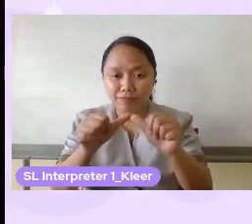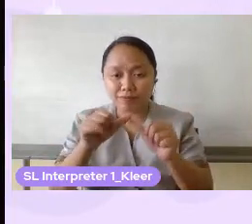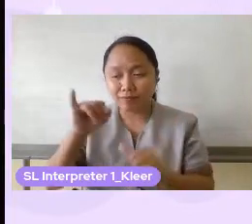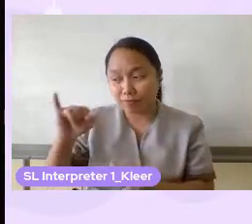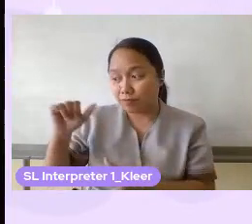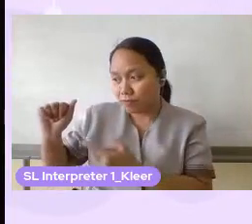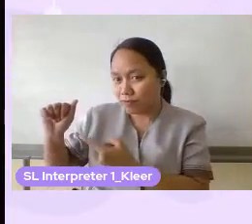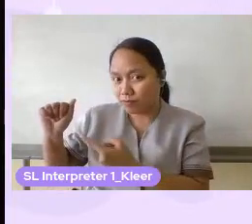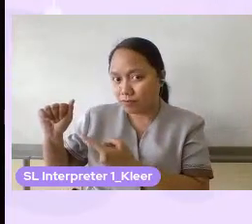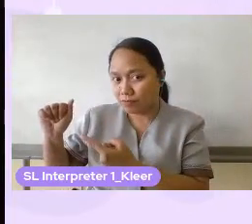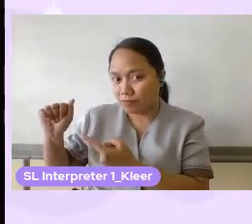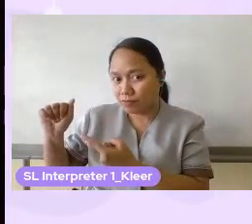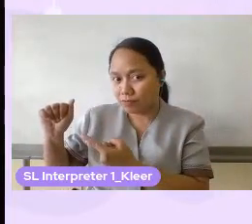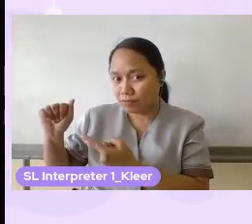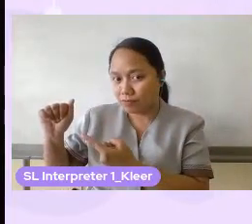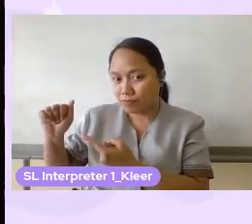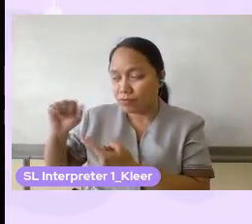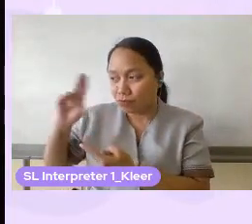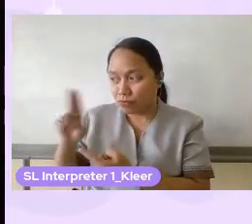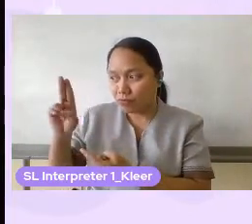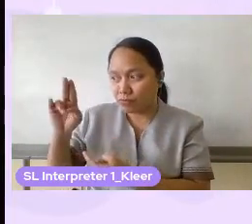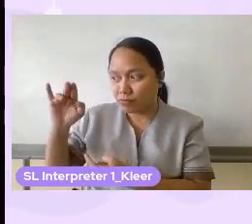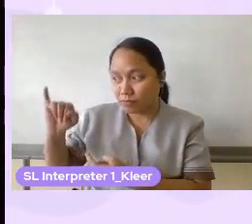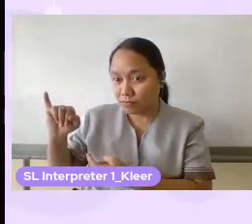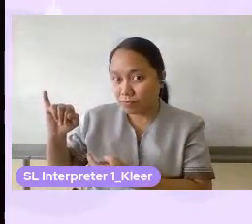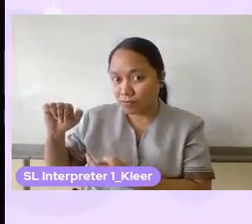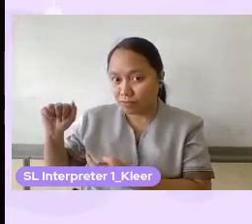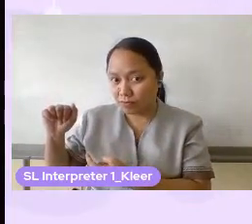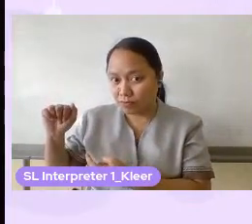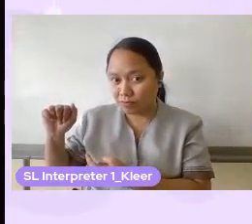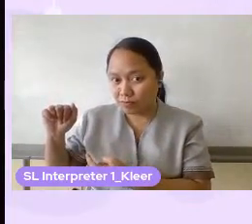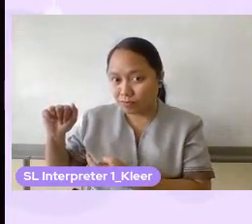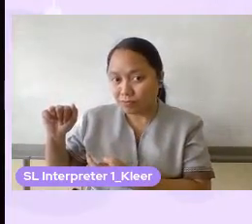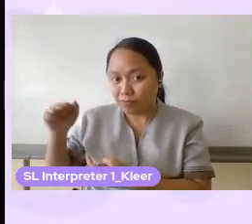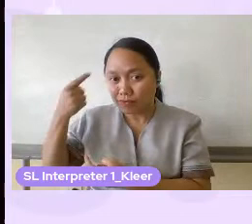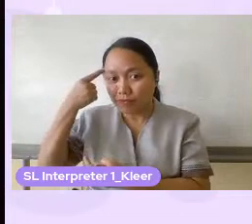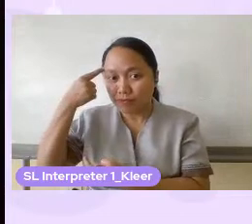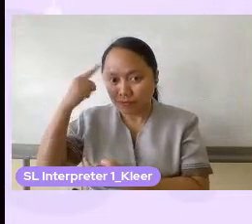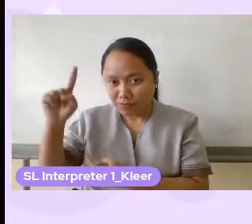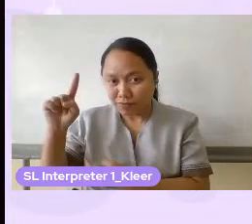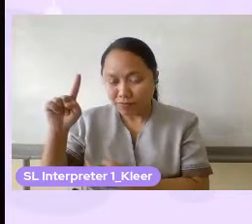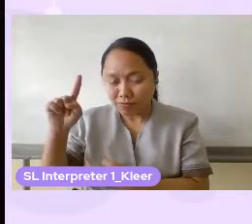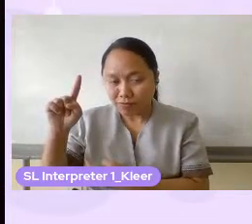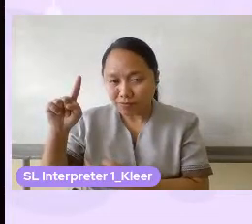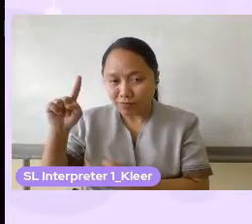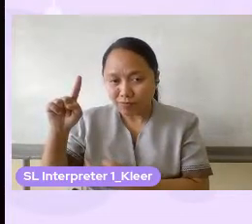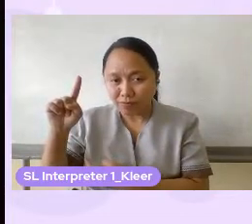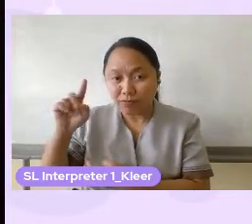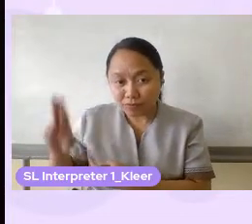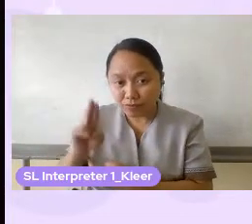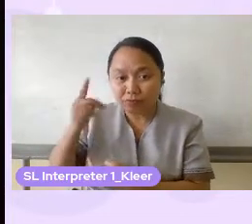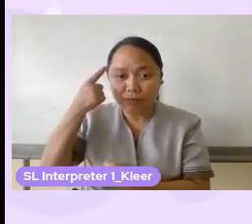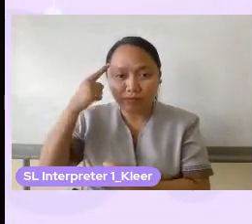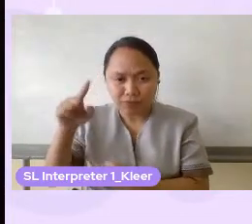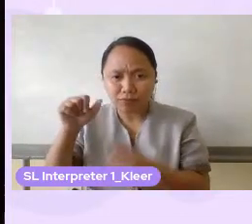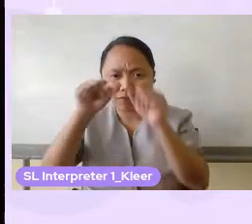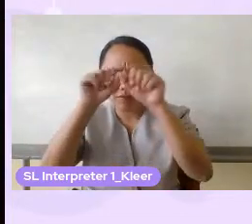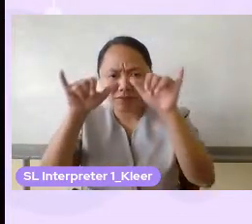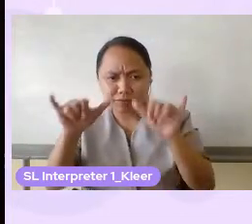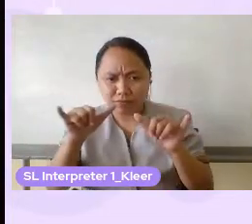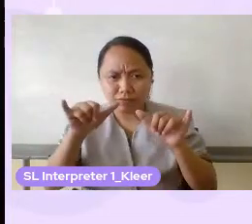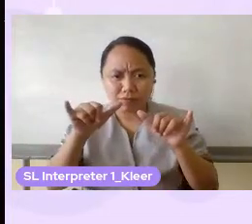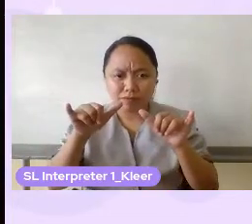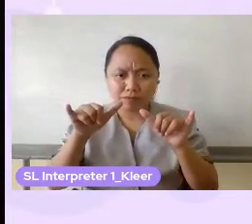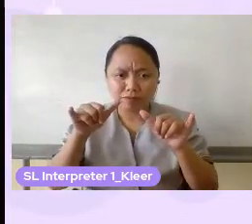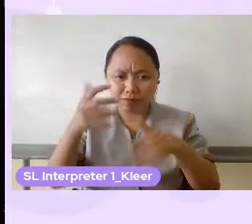systems using AI will be more gender sensitive, no? Using their language, using their system, para hindi po ma-exclude